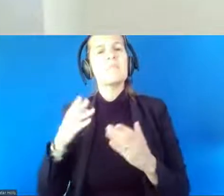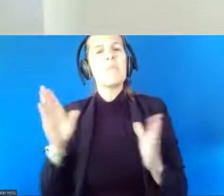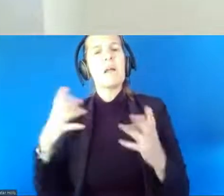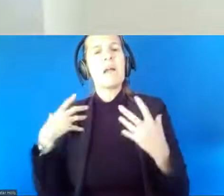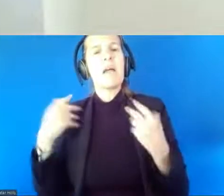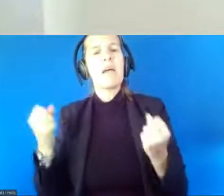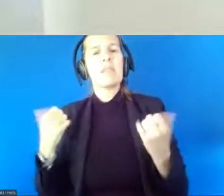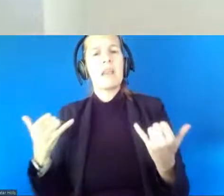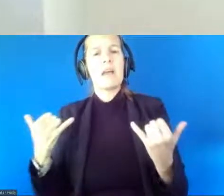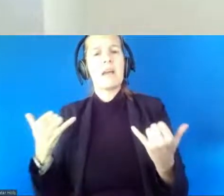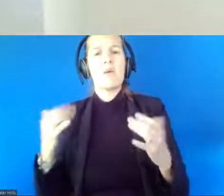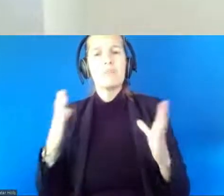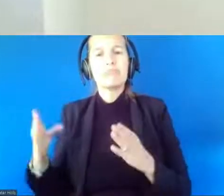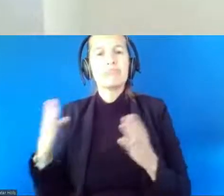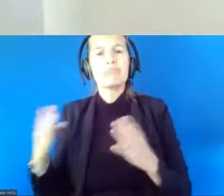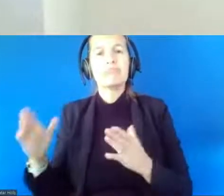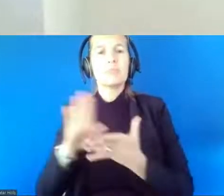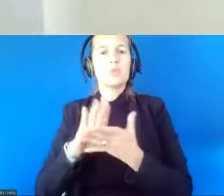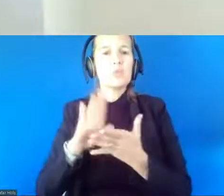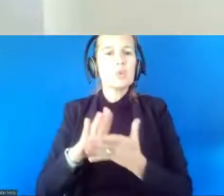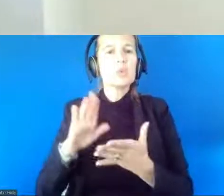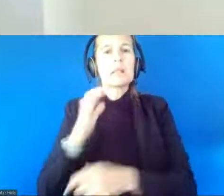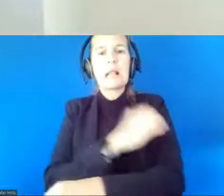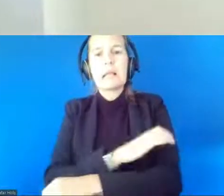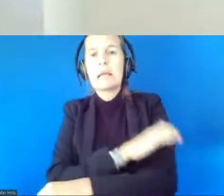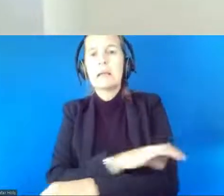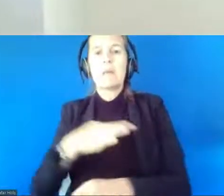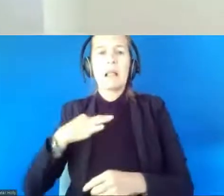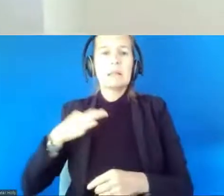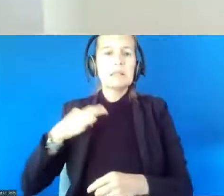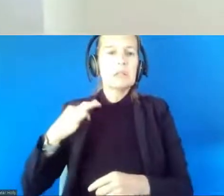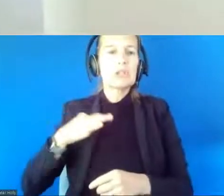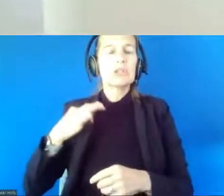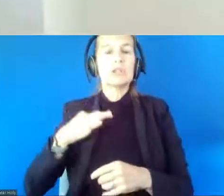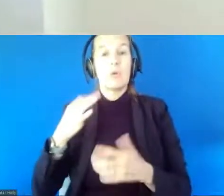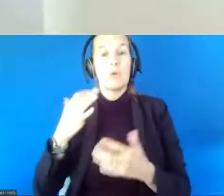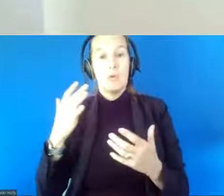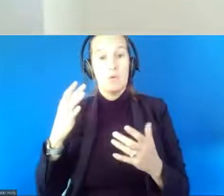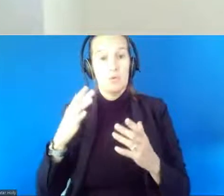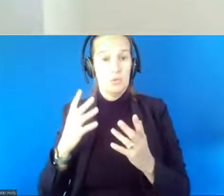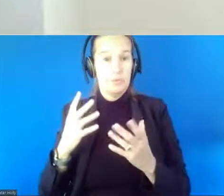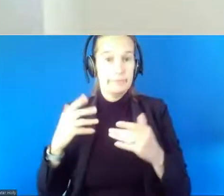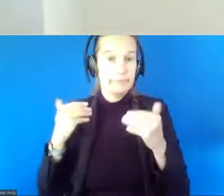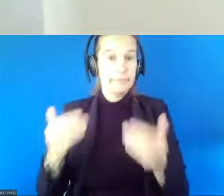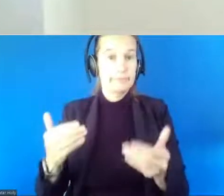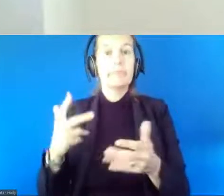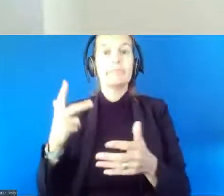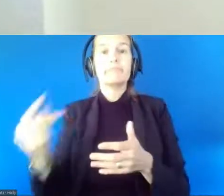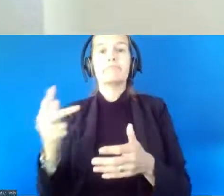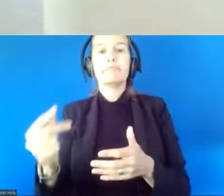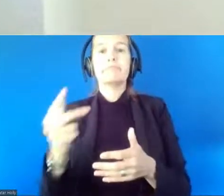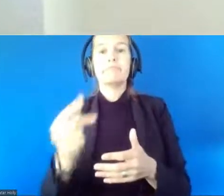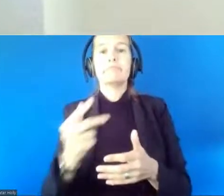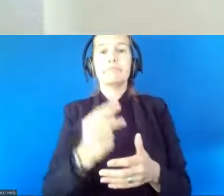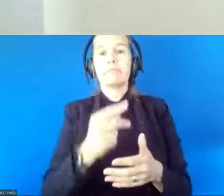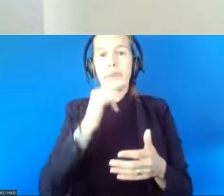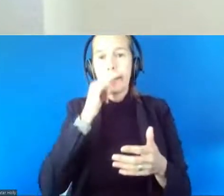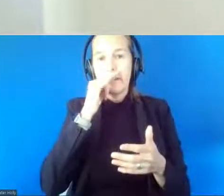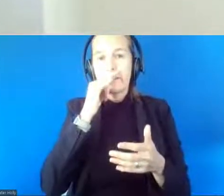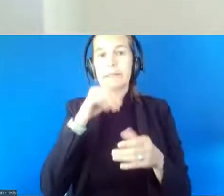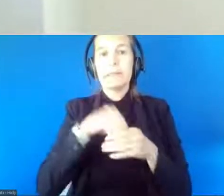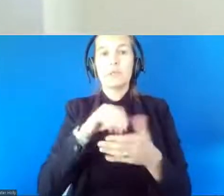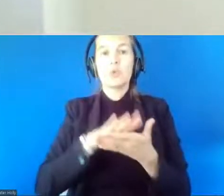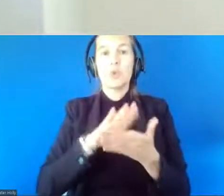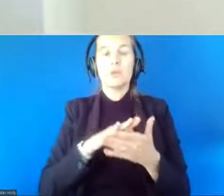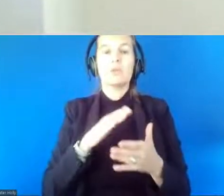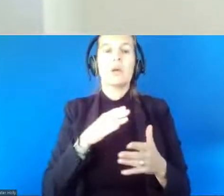our schools and clinics and volunteers, including providers, to administer these vaccines in the schools over November,